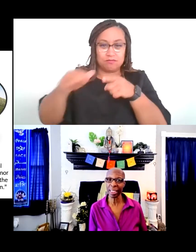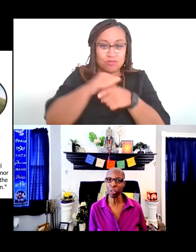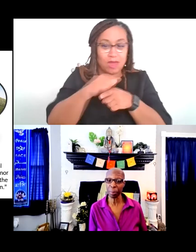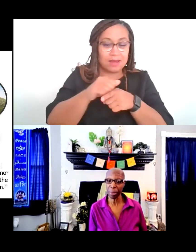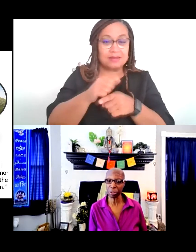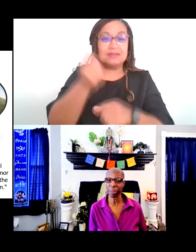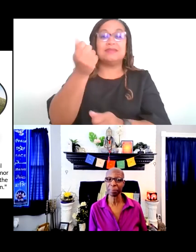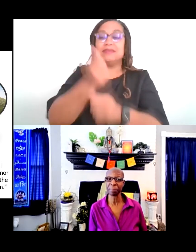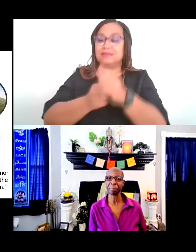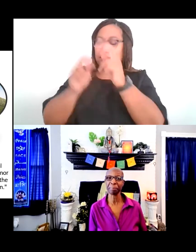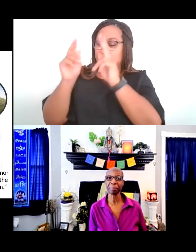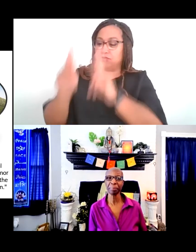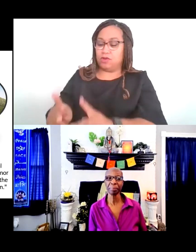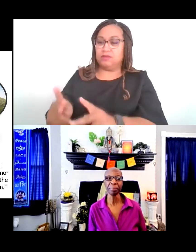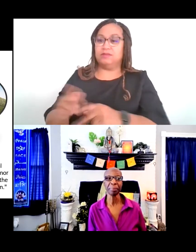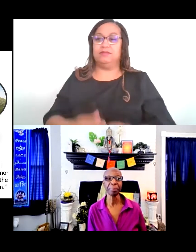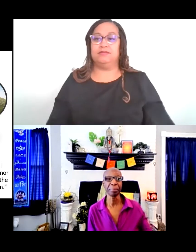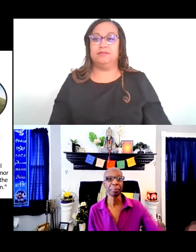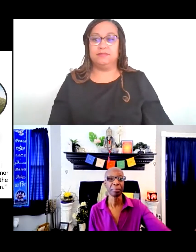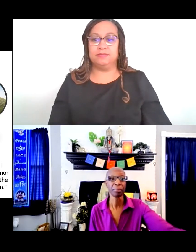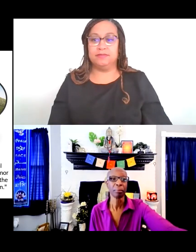in each person.